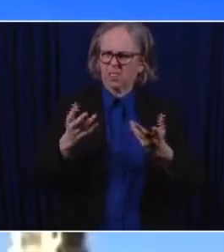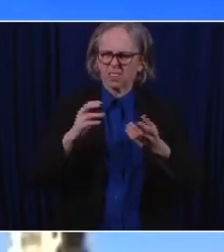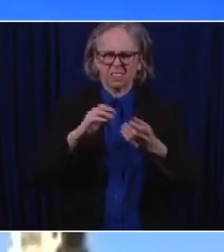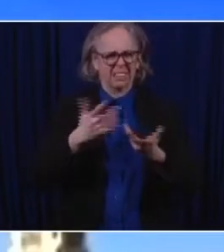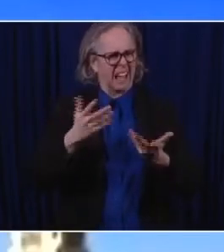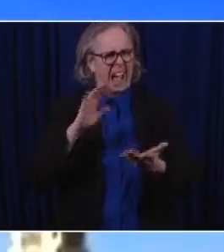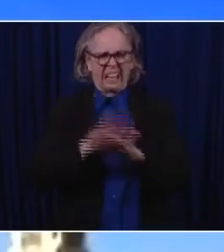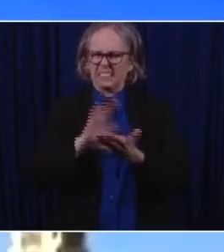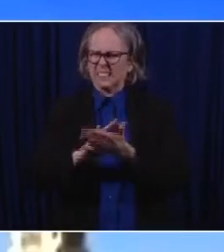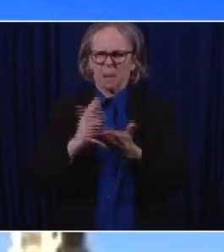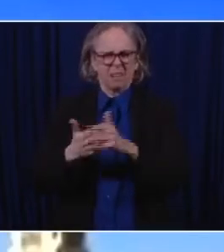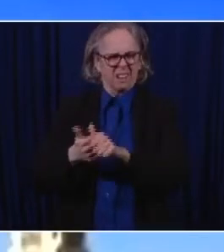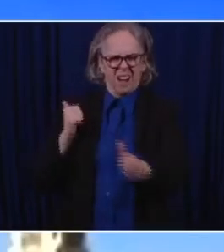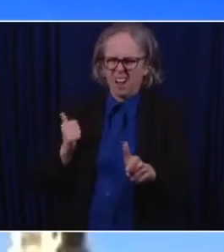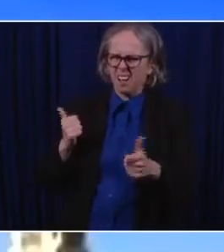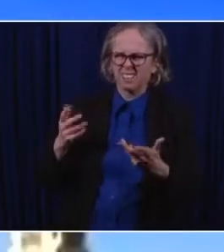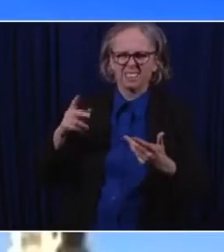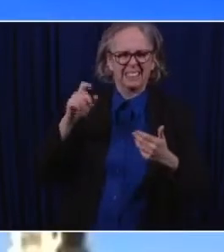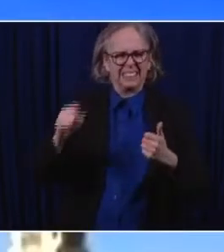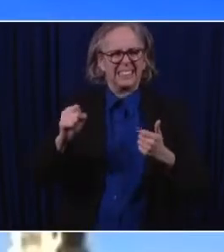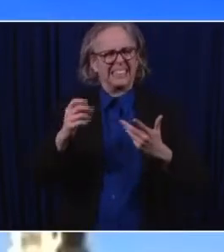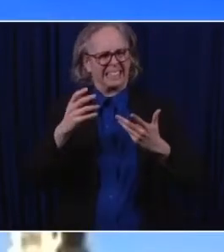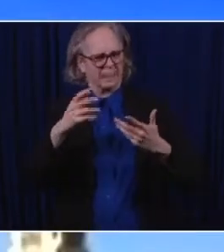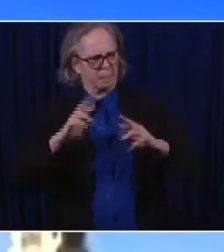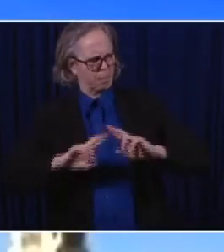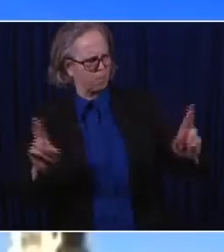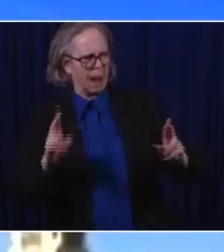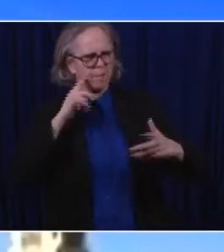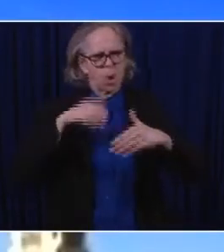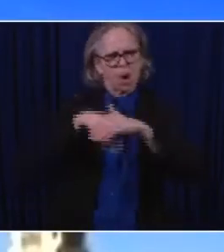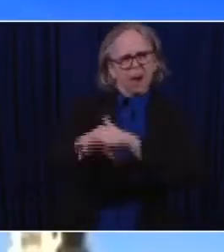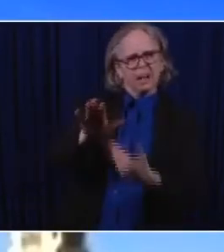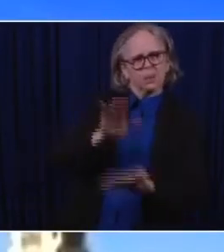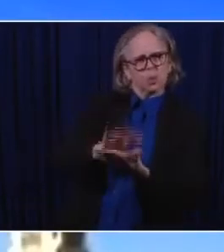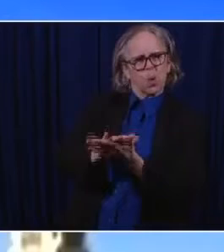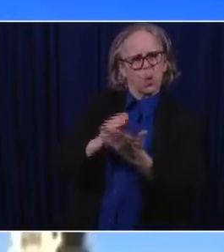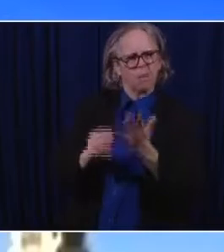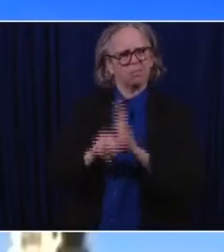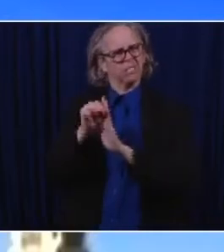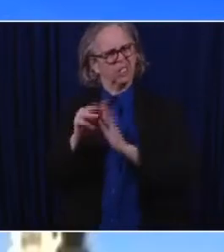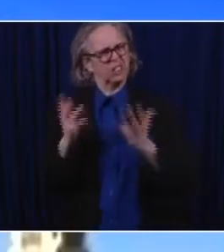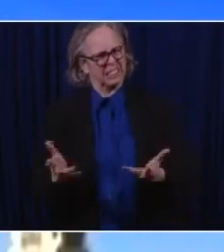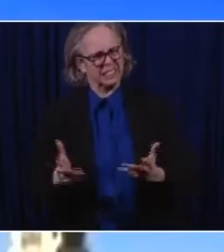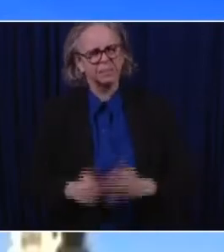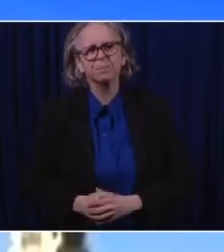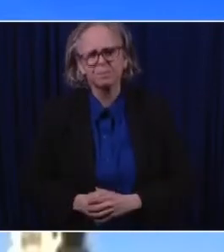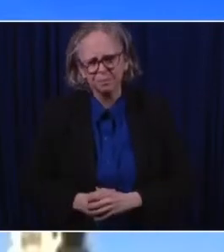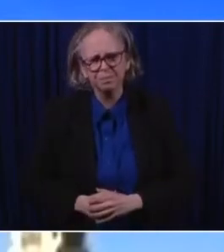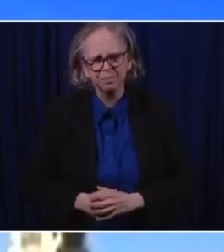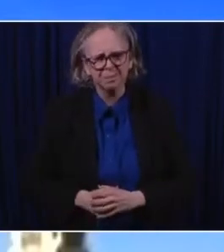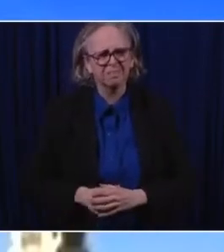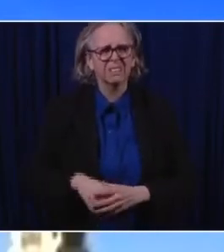that we all face in the education community is really how do we identify the students, what their greatest needs are,